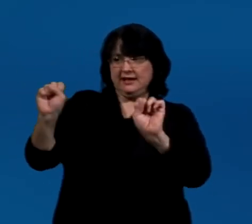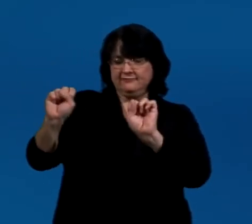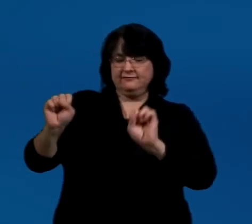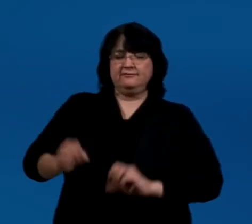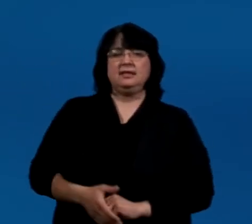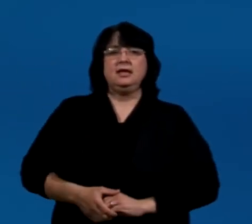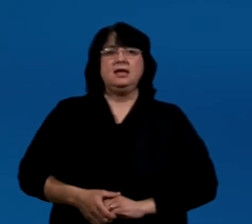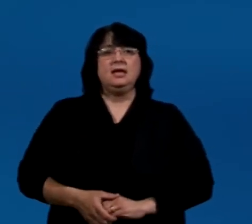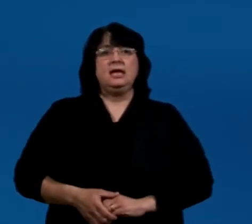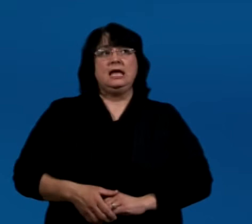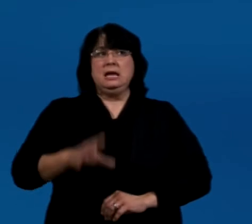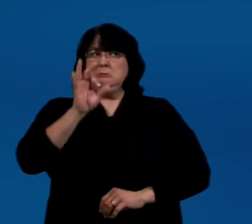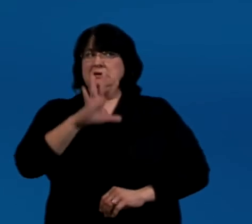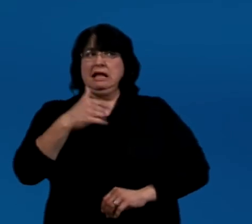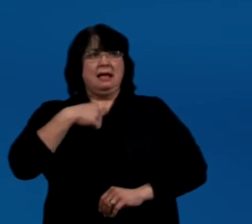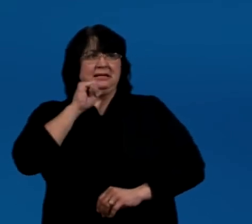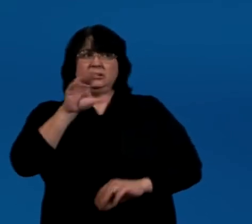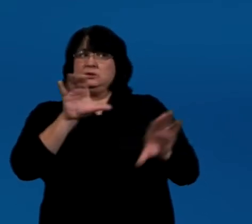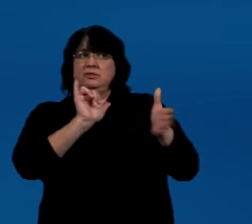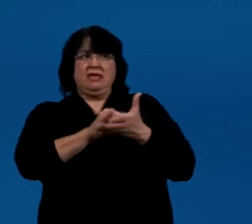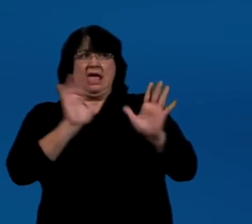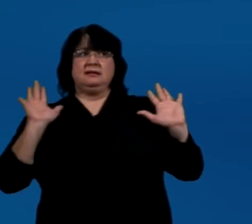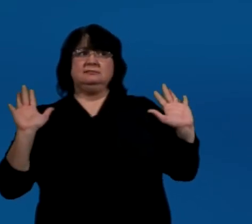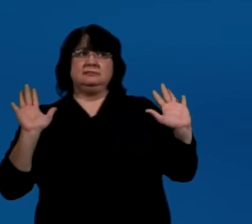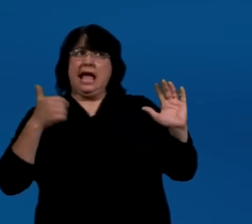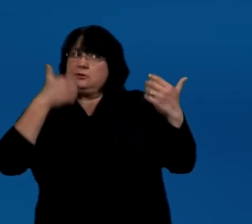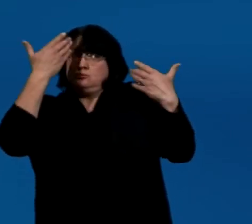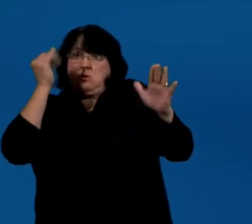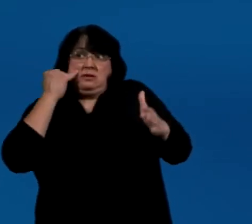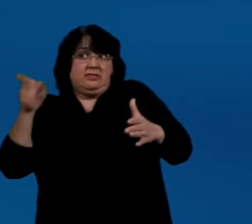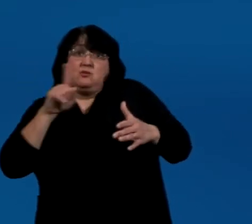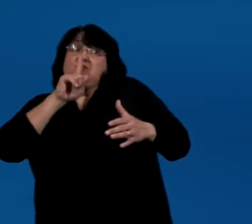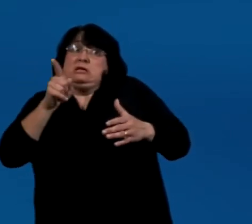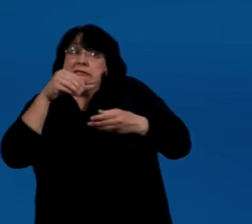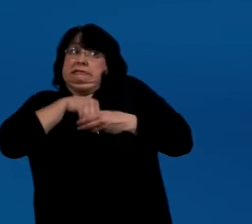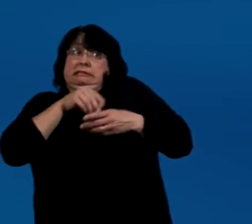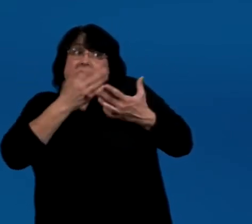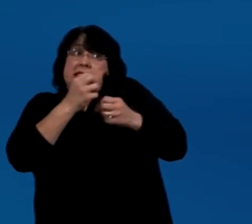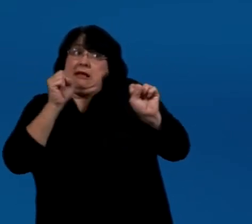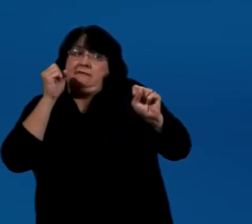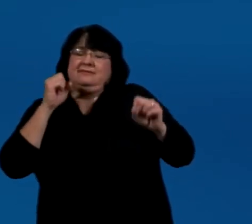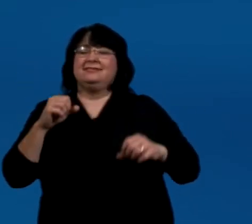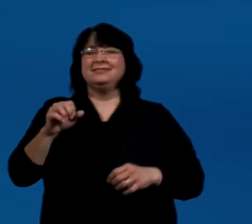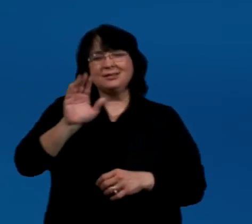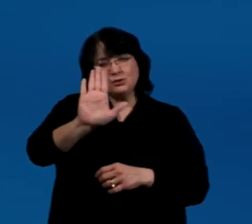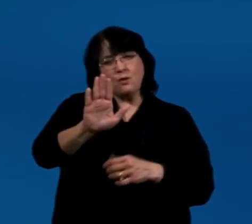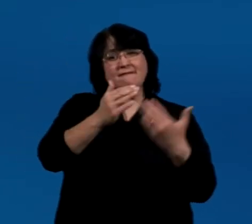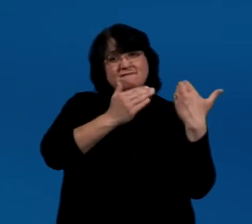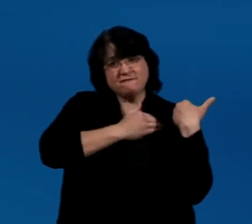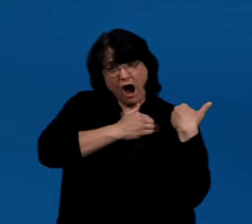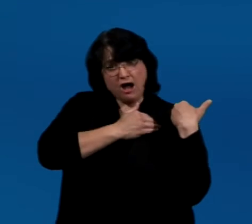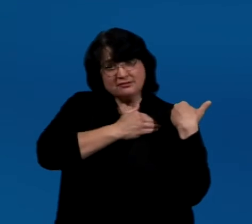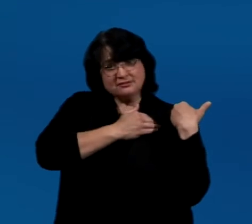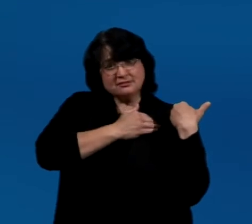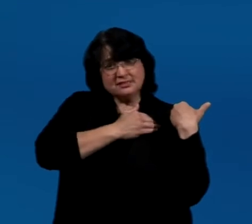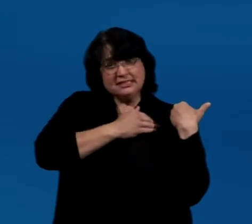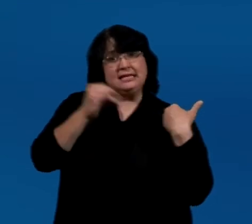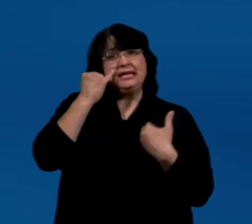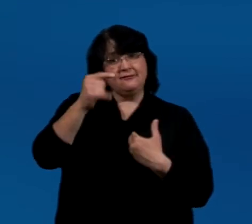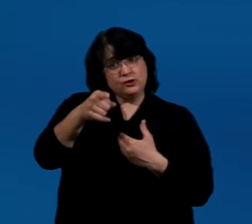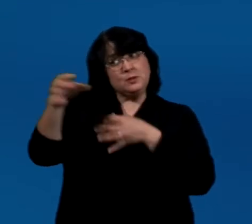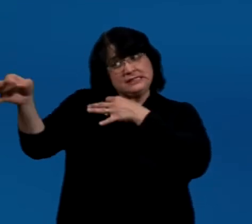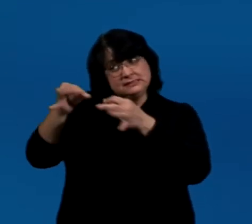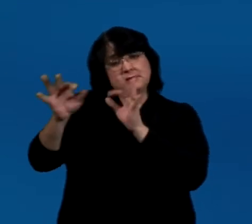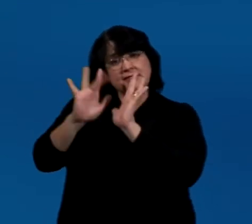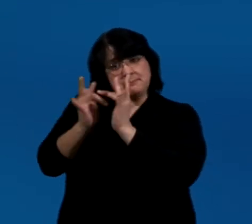Right. Well, preacher, I'm not going to do that, you know, because I don't know. Now, wait a minute. Then it's your fault. Right. Because if you took the Word of